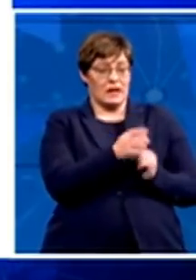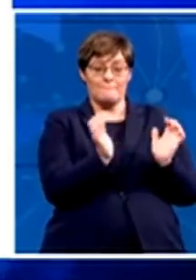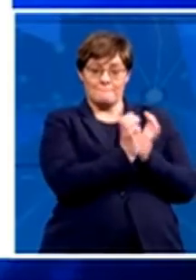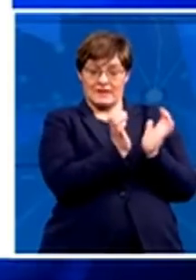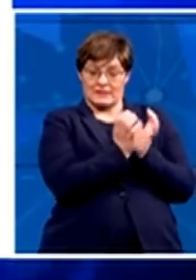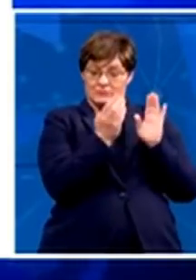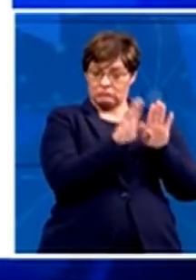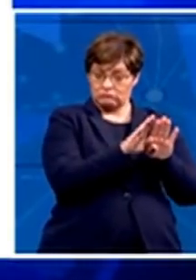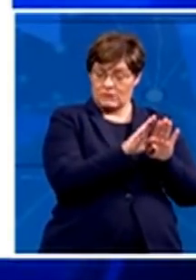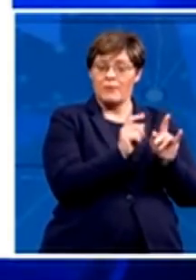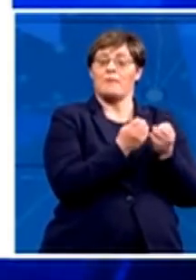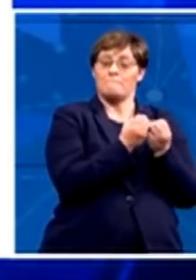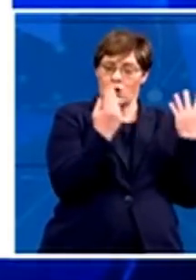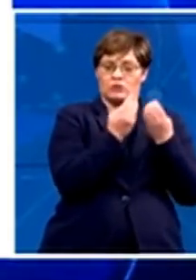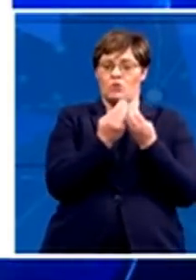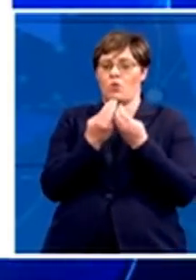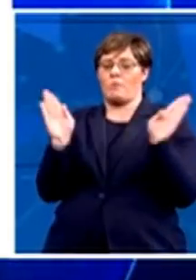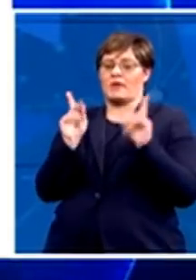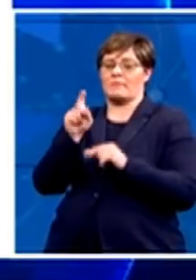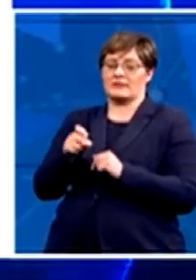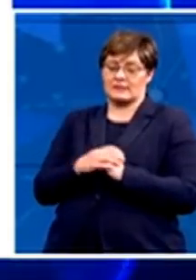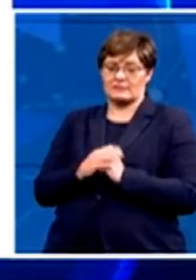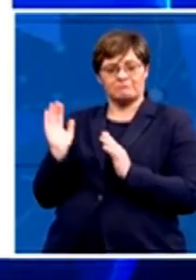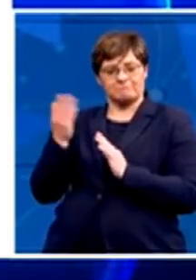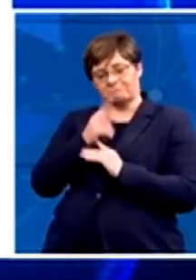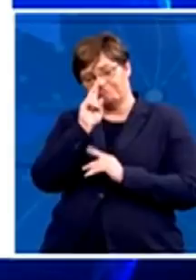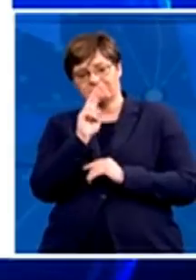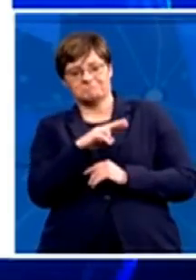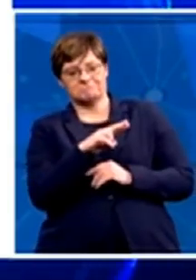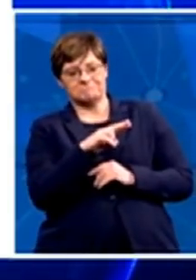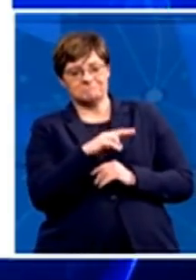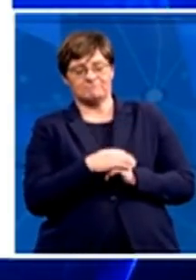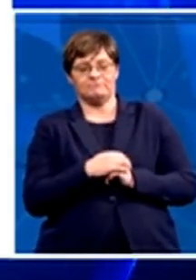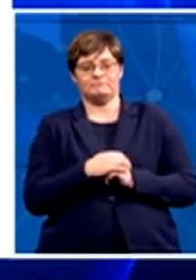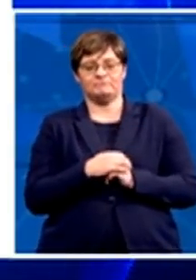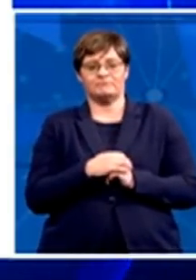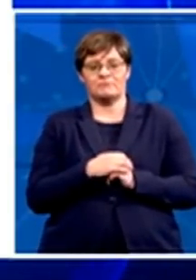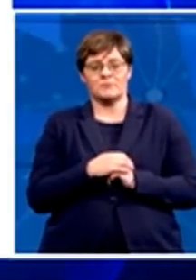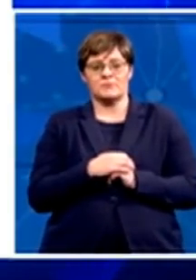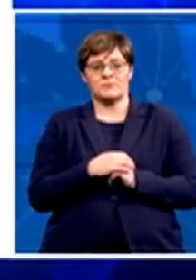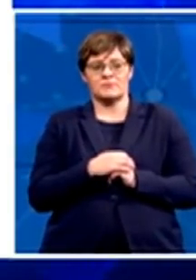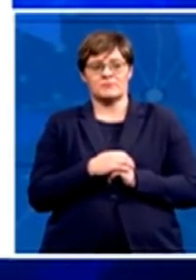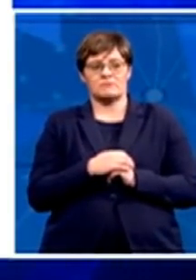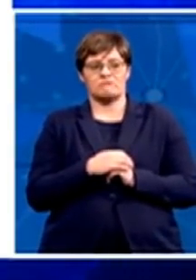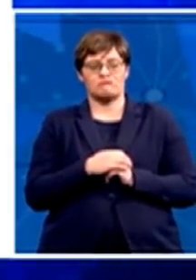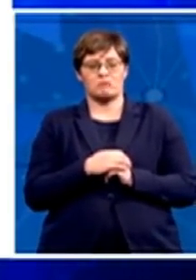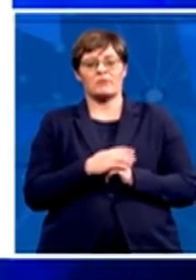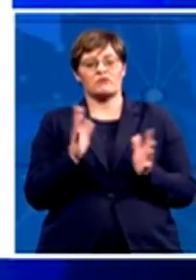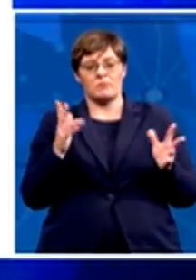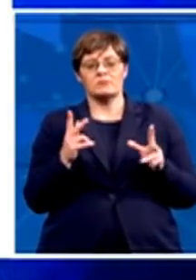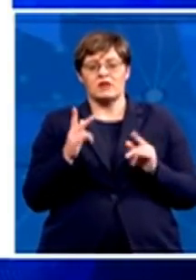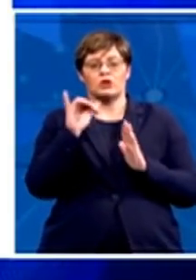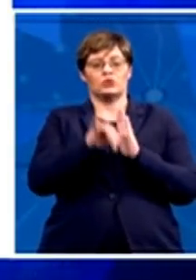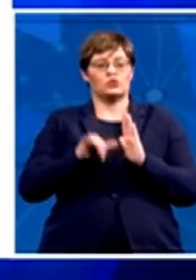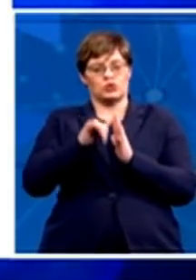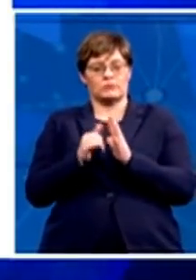we also have the view that all of the meetings should be streamed on the YouTube channel to ensure that the public is